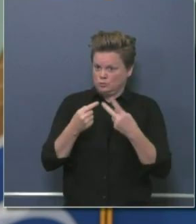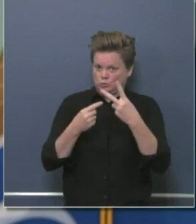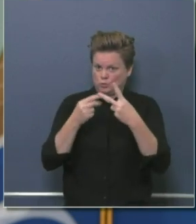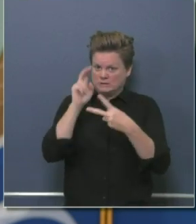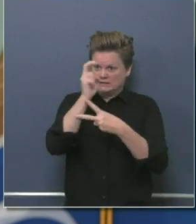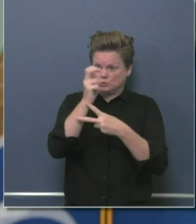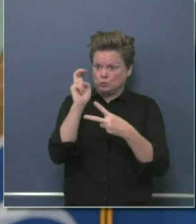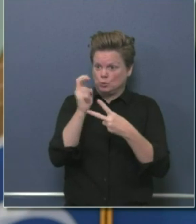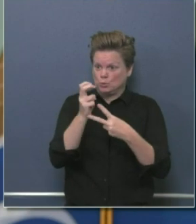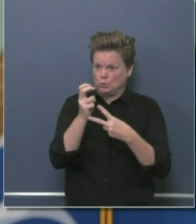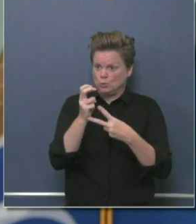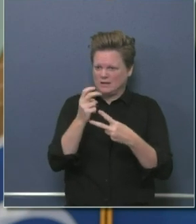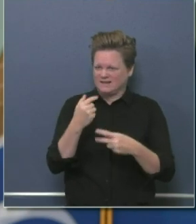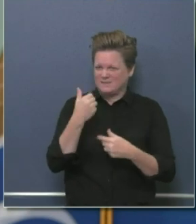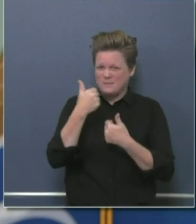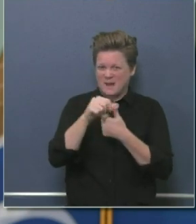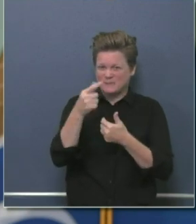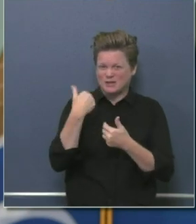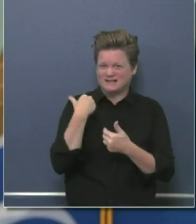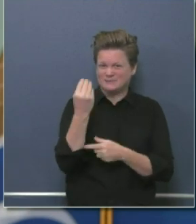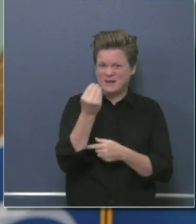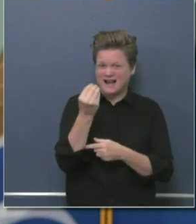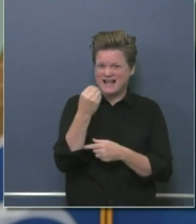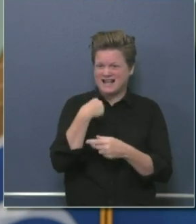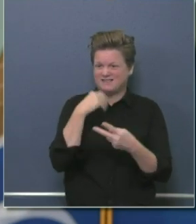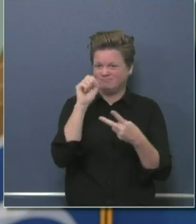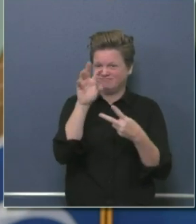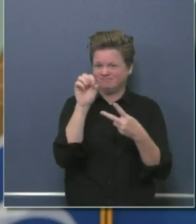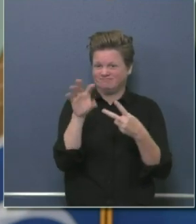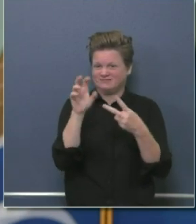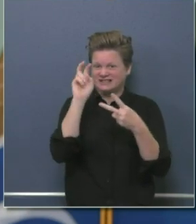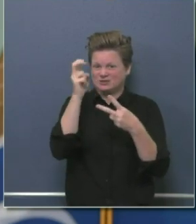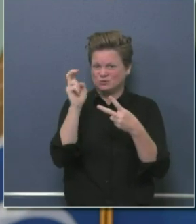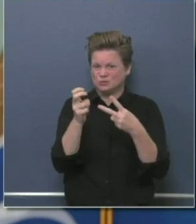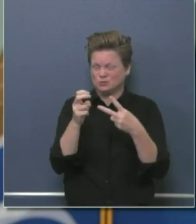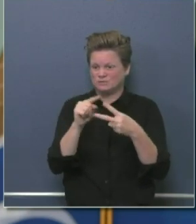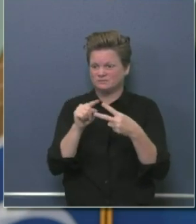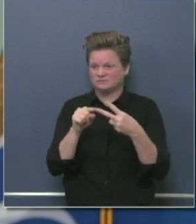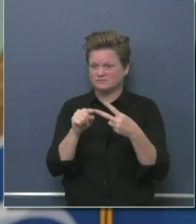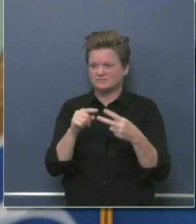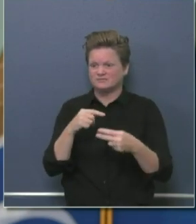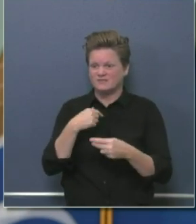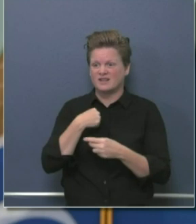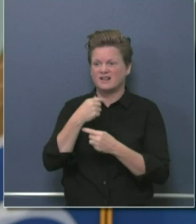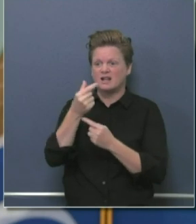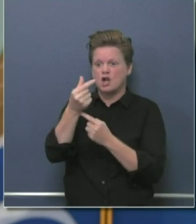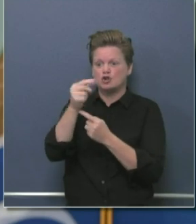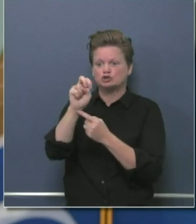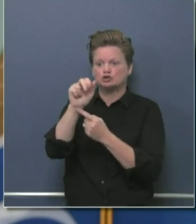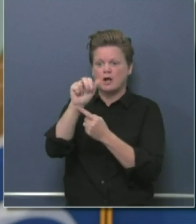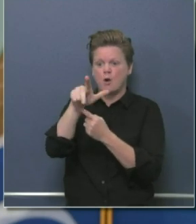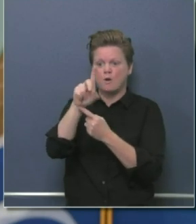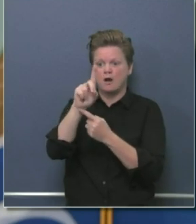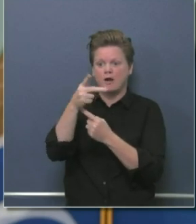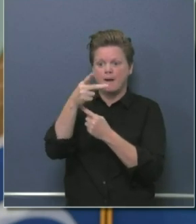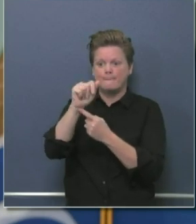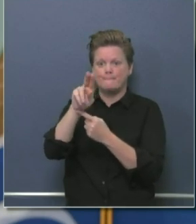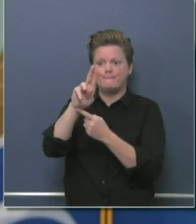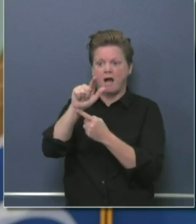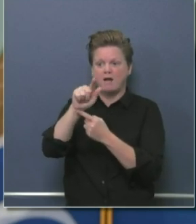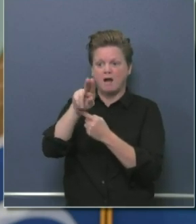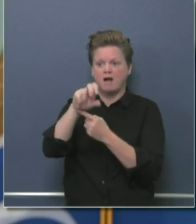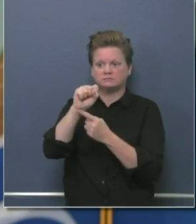Monday, that when we had the pleasure of having Gerald Polis from Colorado join us, and